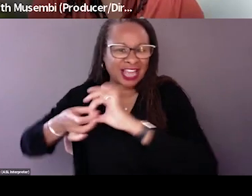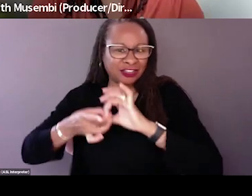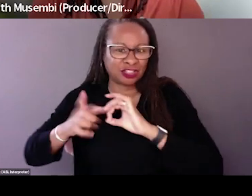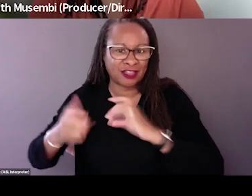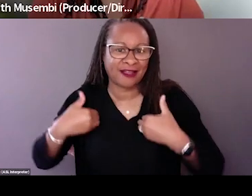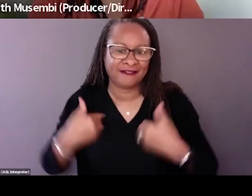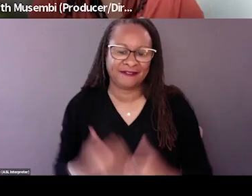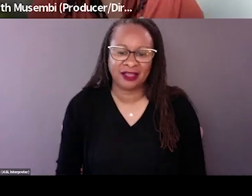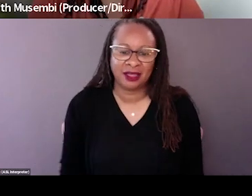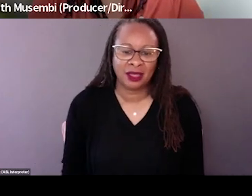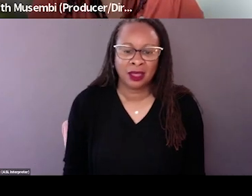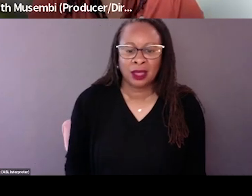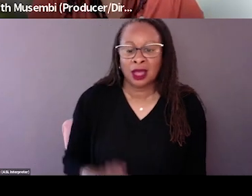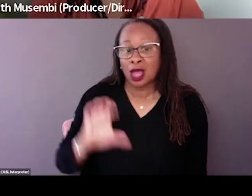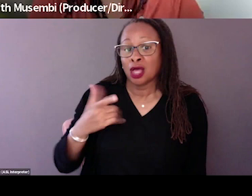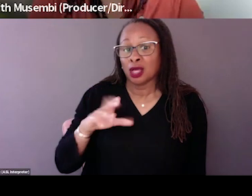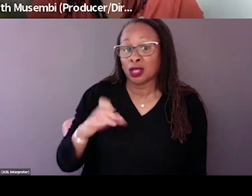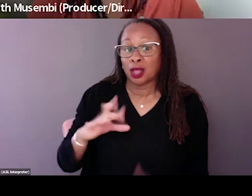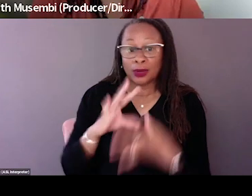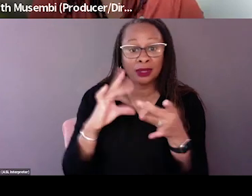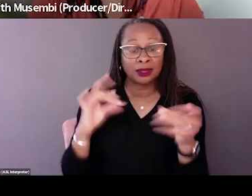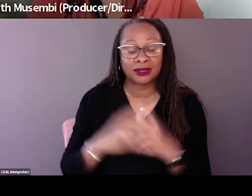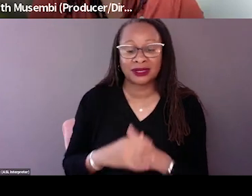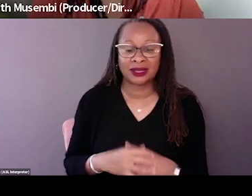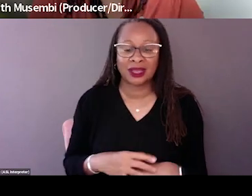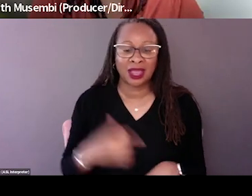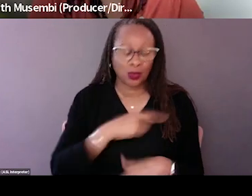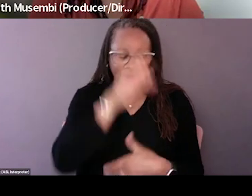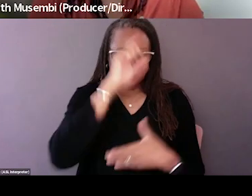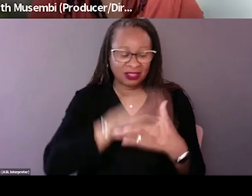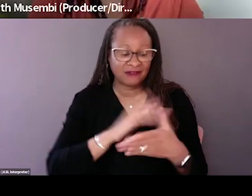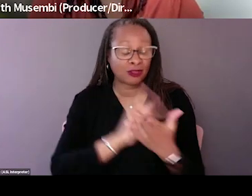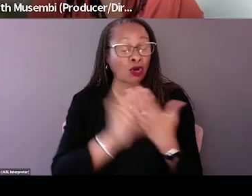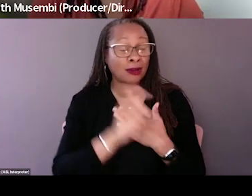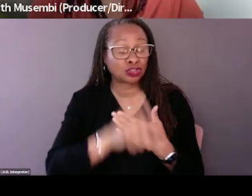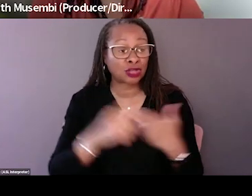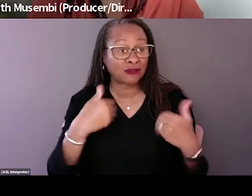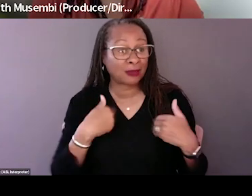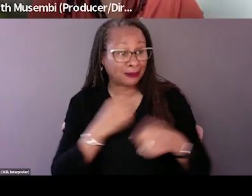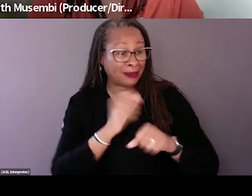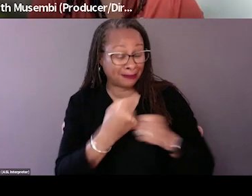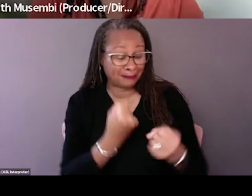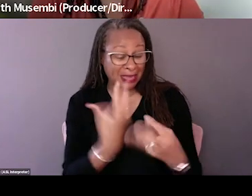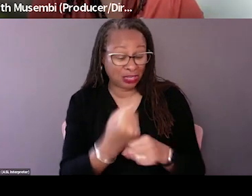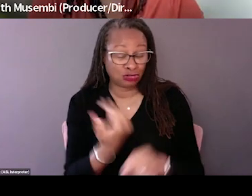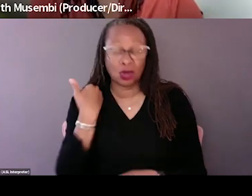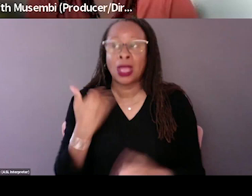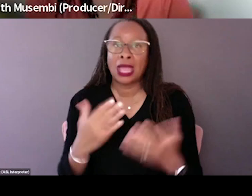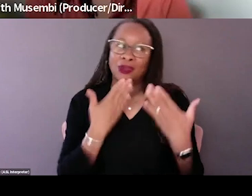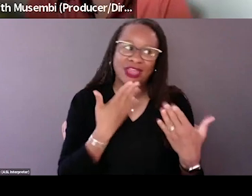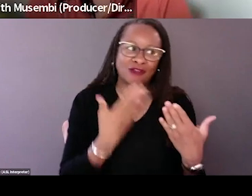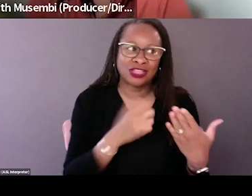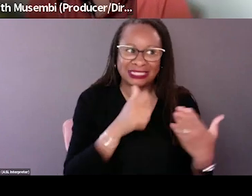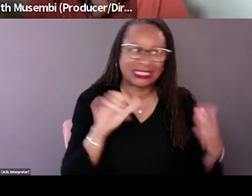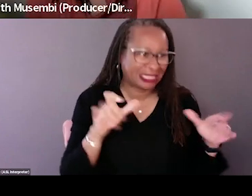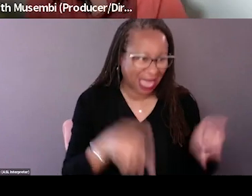There's a couple of levels on that. I mean, we all believe that this show should have been made years ago, and we're all very grateful that it wasn't, and we got to make it now. I mean, extremely grateful.